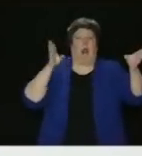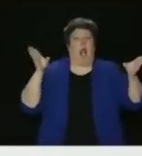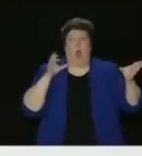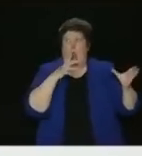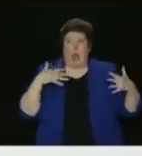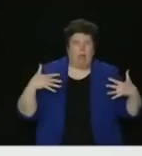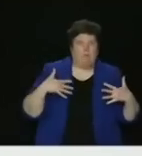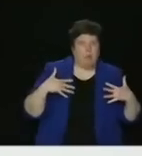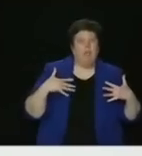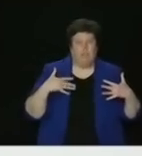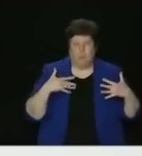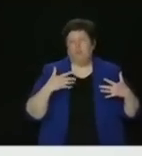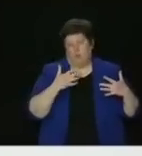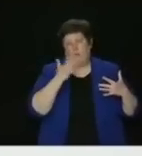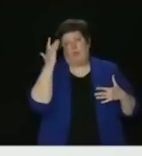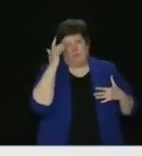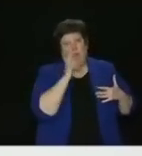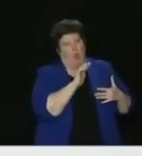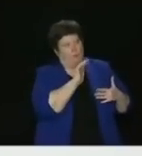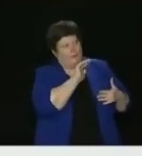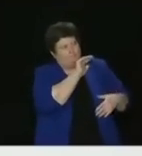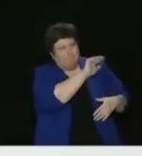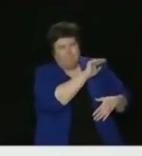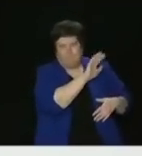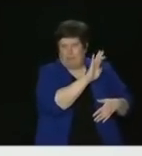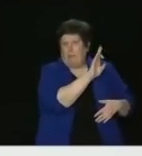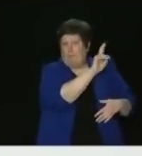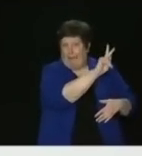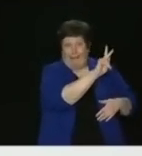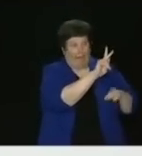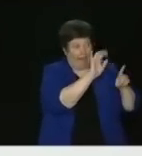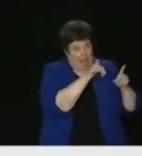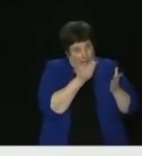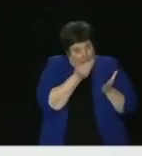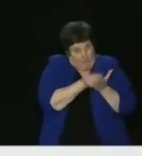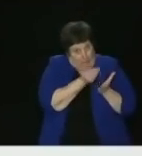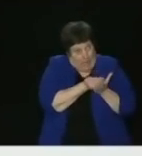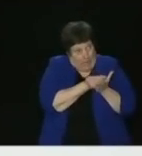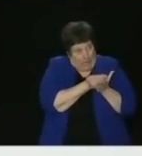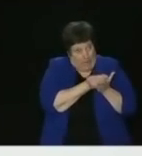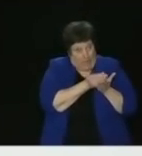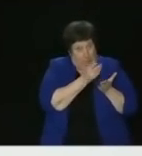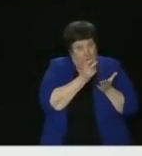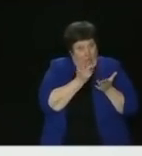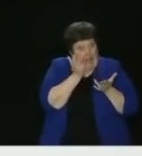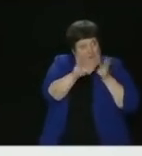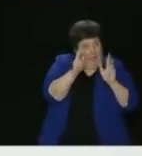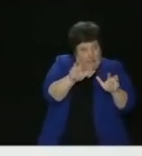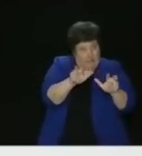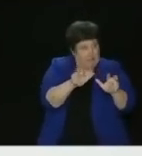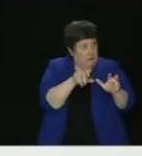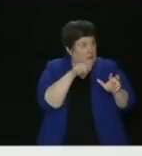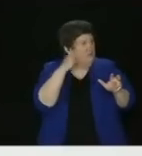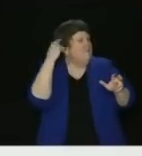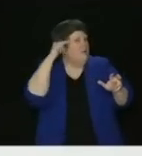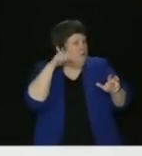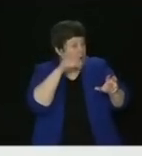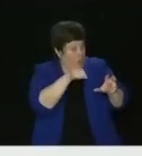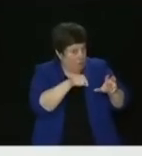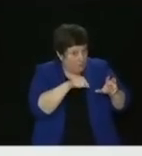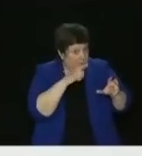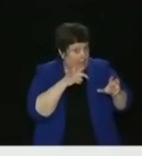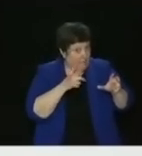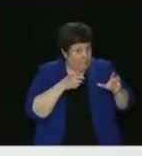to follow up and to ensure that funds are not used for illegal activities such as blockades will be